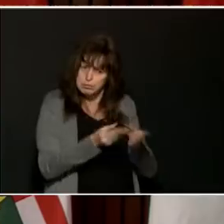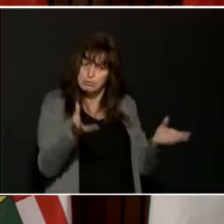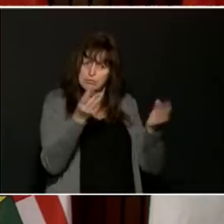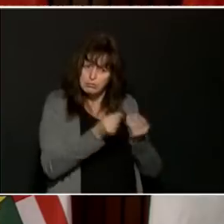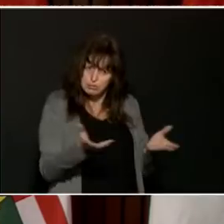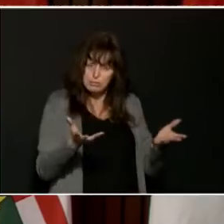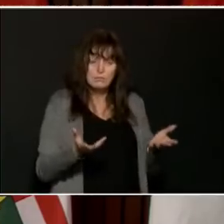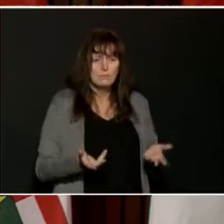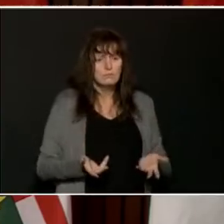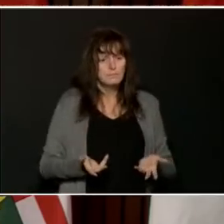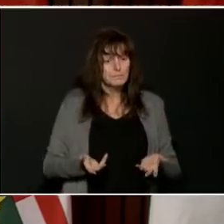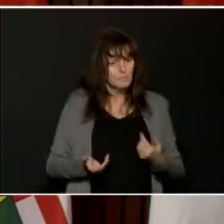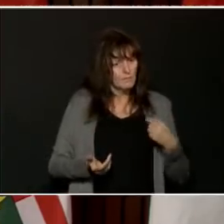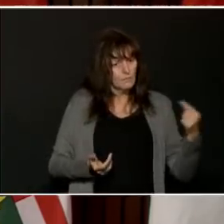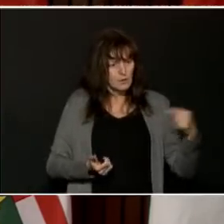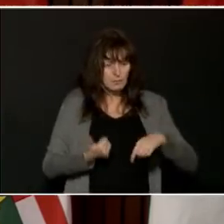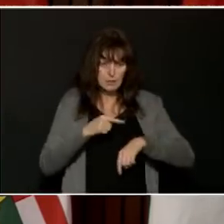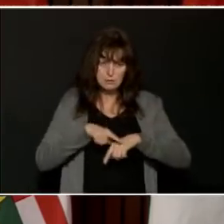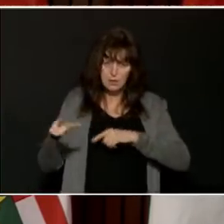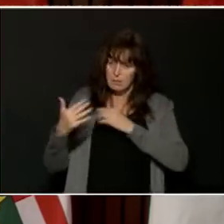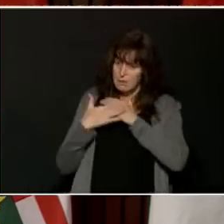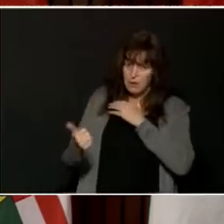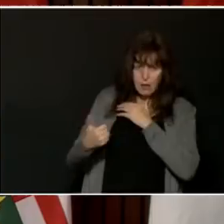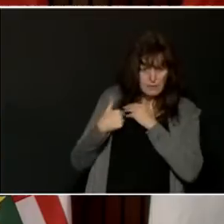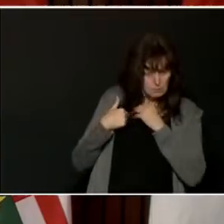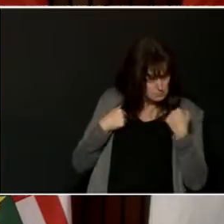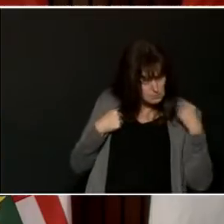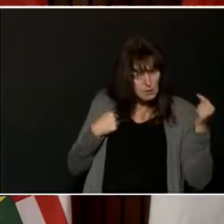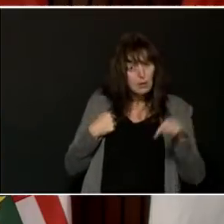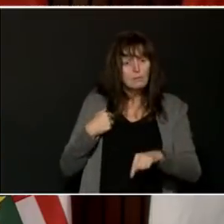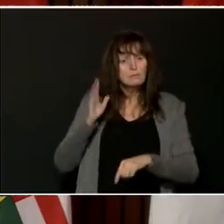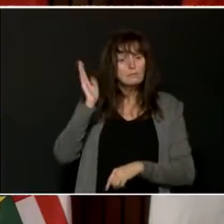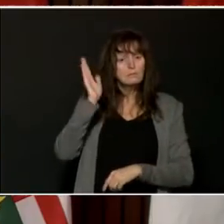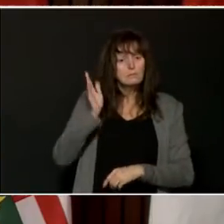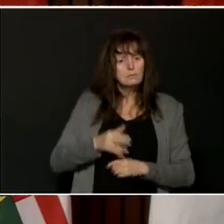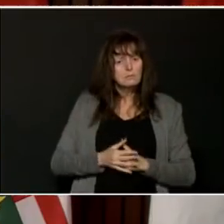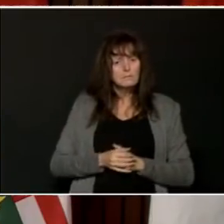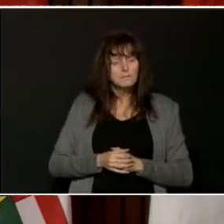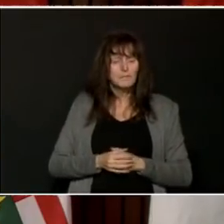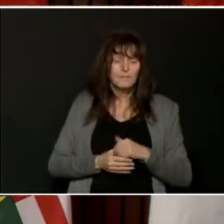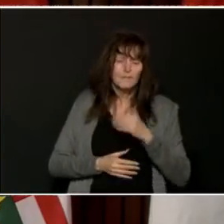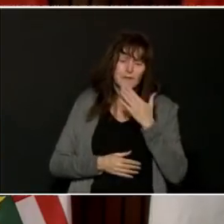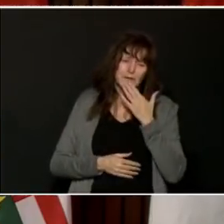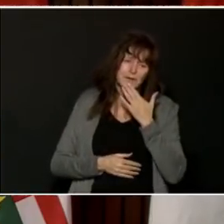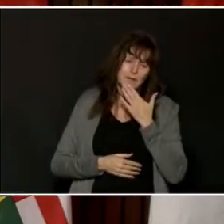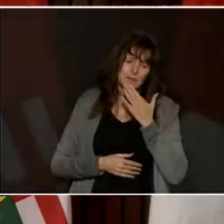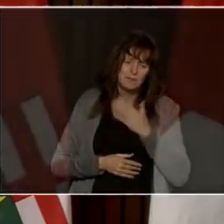results anytime that we're invited to come present it. Thanks, everyone.